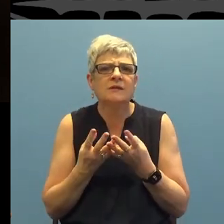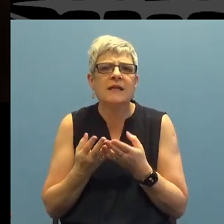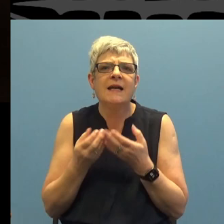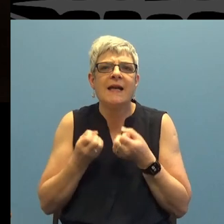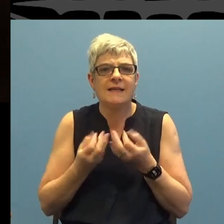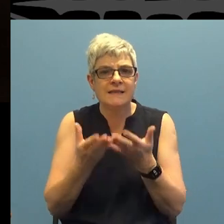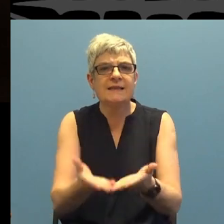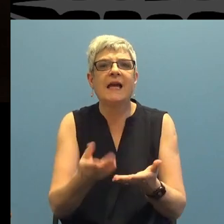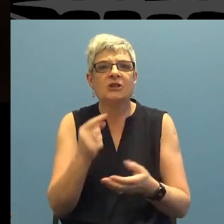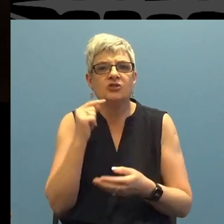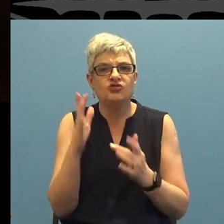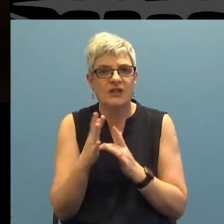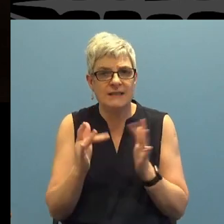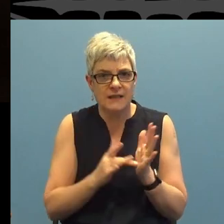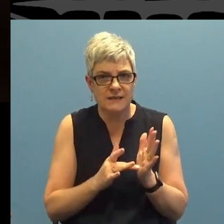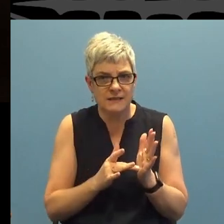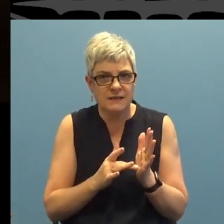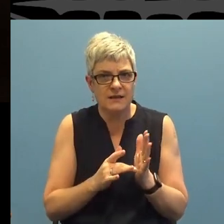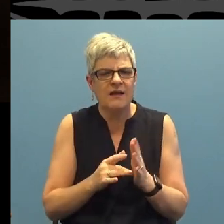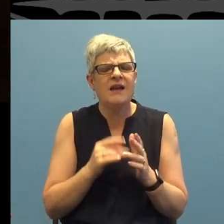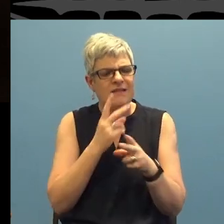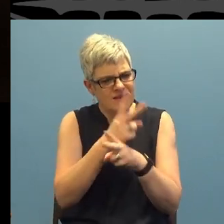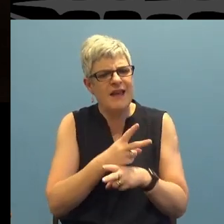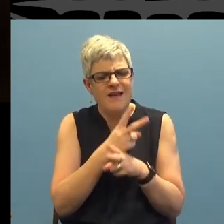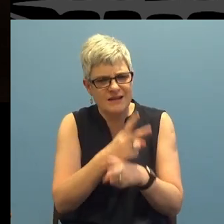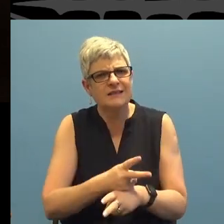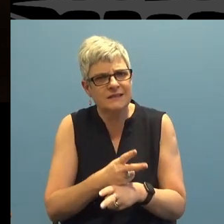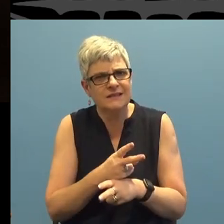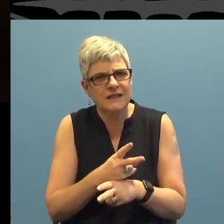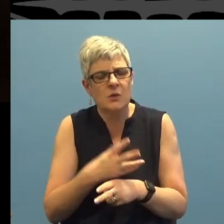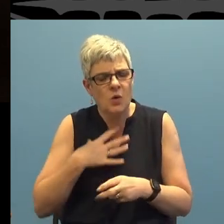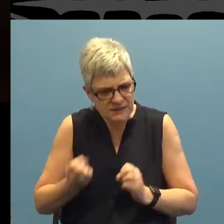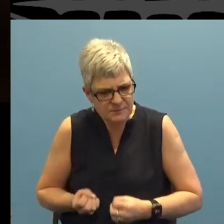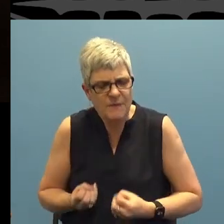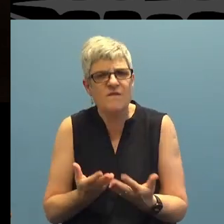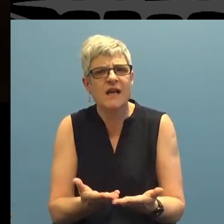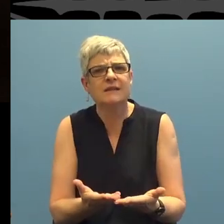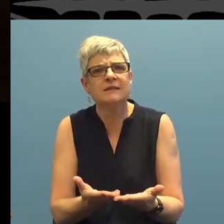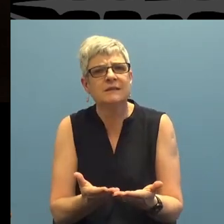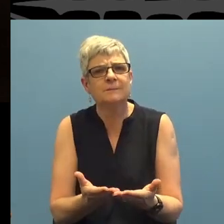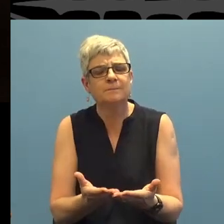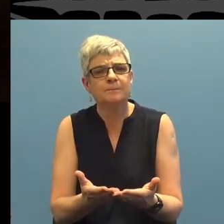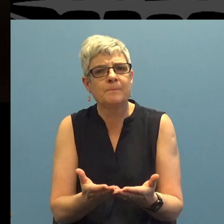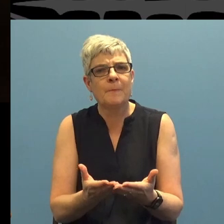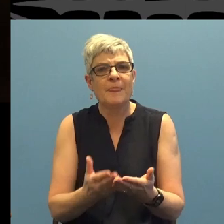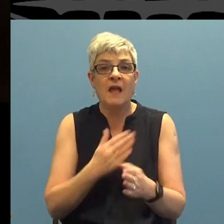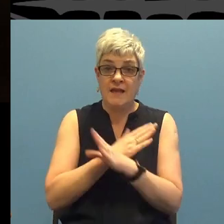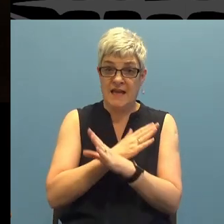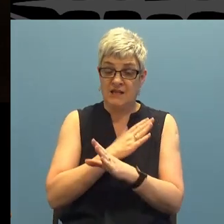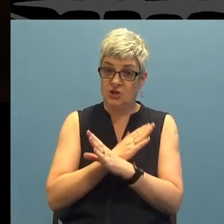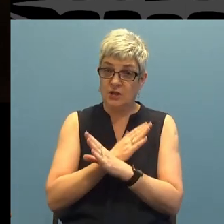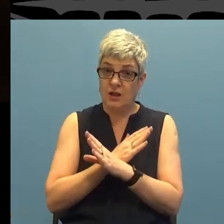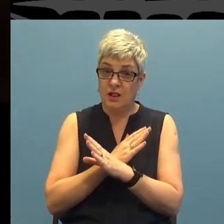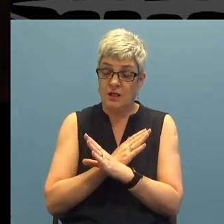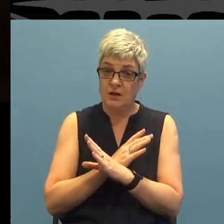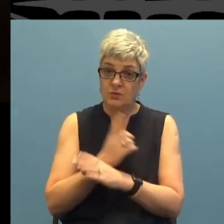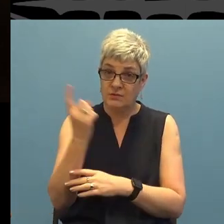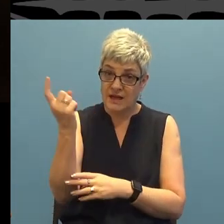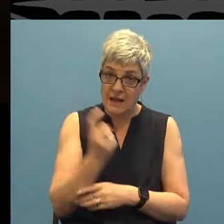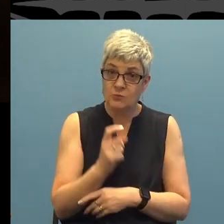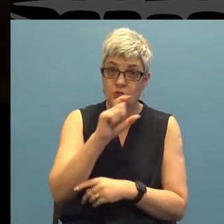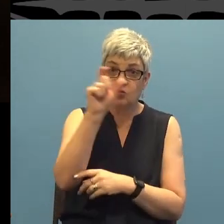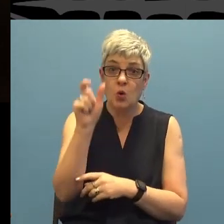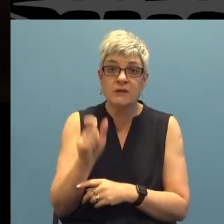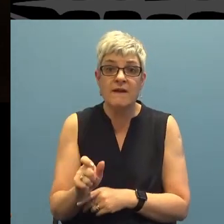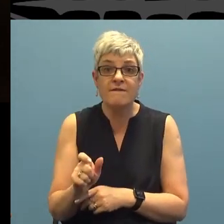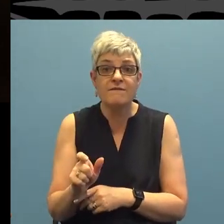son Jesus. He cares about us and wants to provide for us. The angel who came to